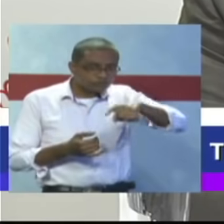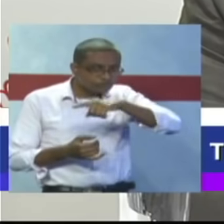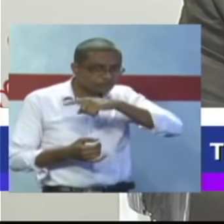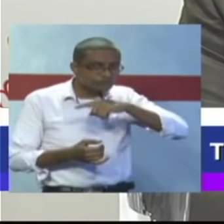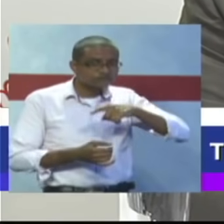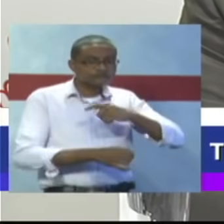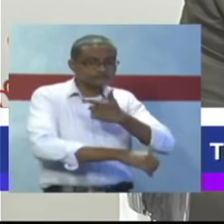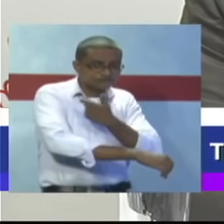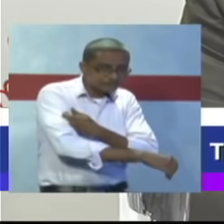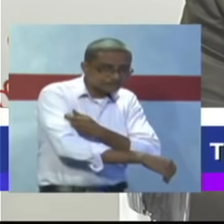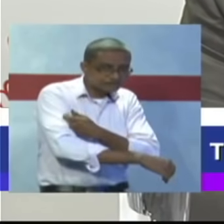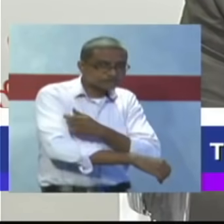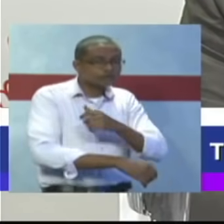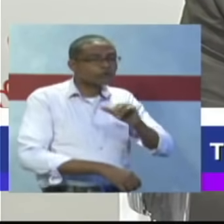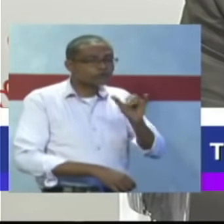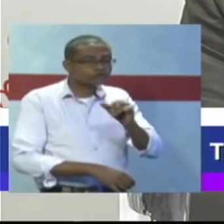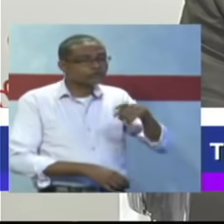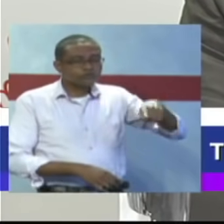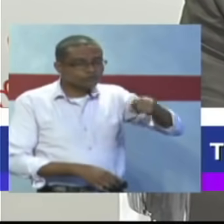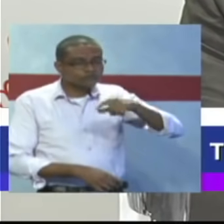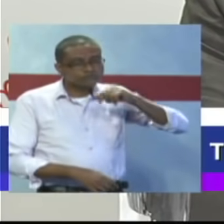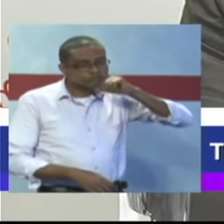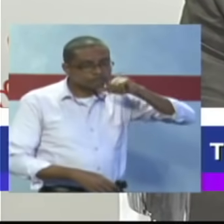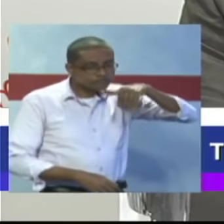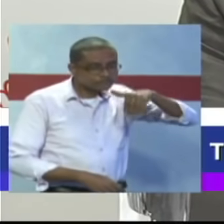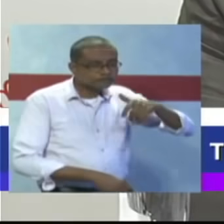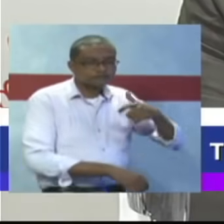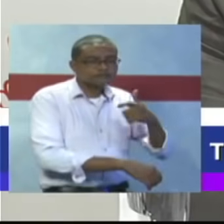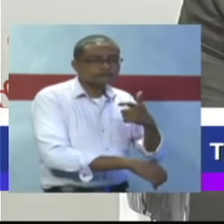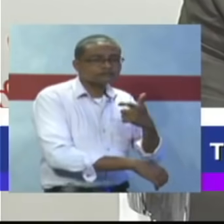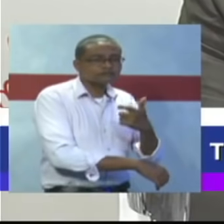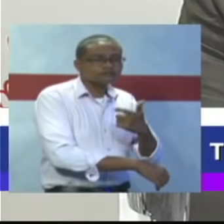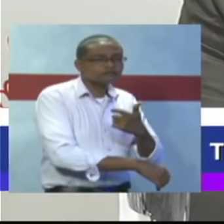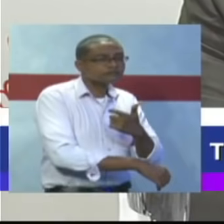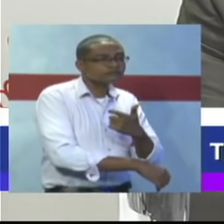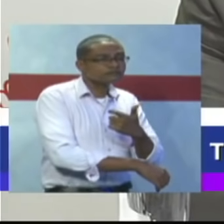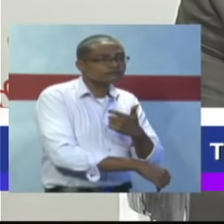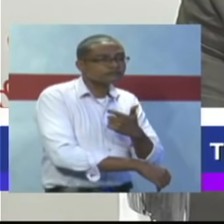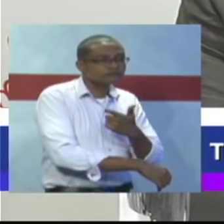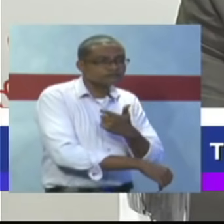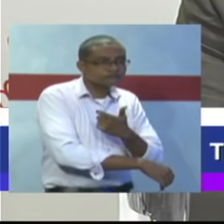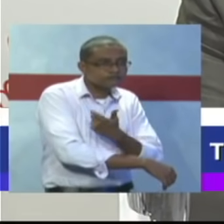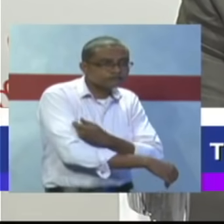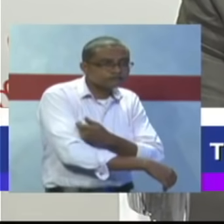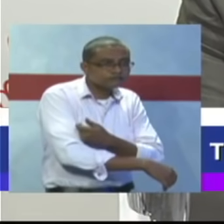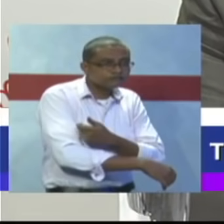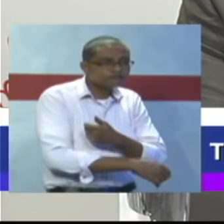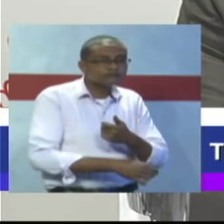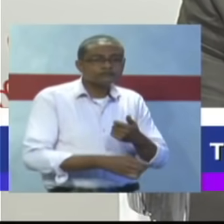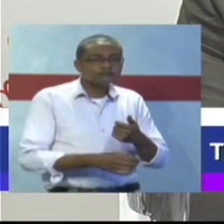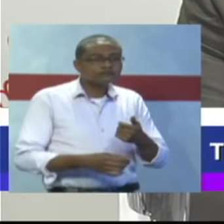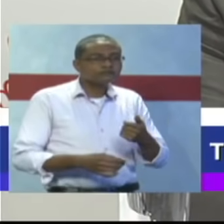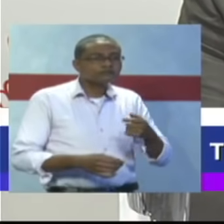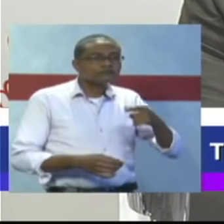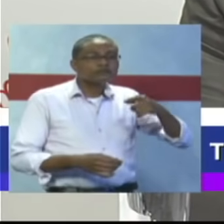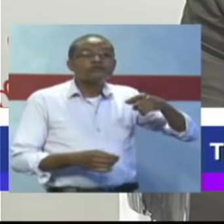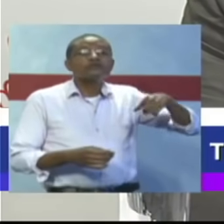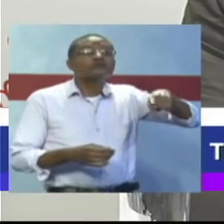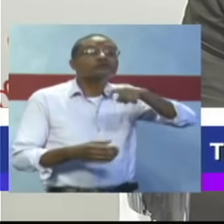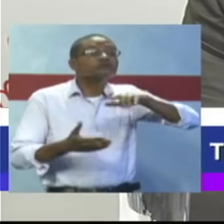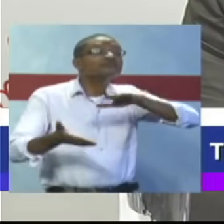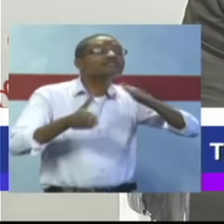vaccine and vaccinated and unvaccinated individuals and those who have passed on, the vast majority have been